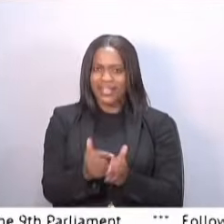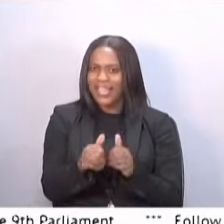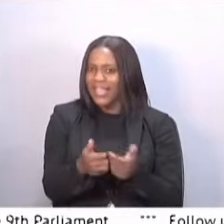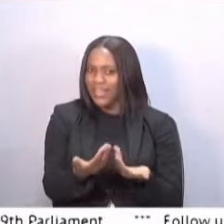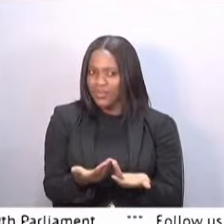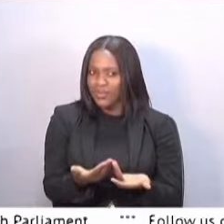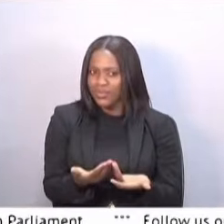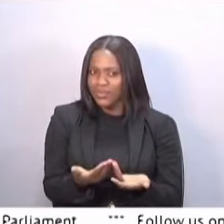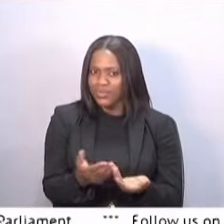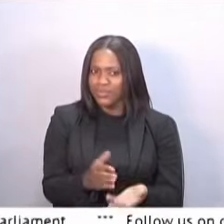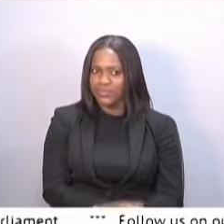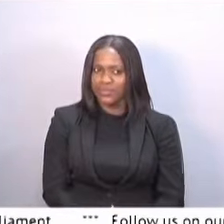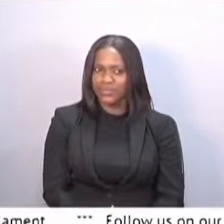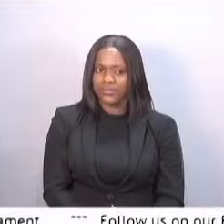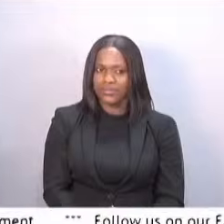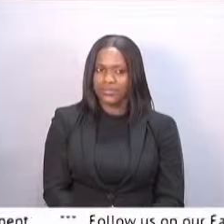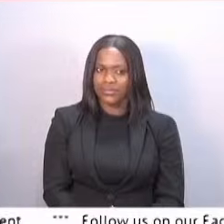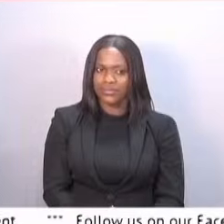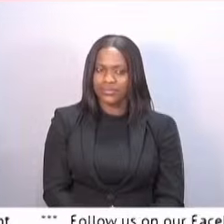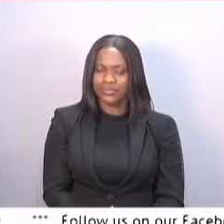country?